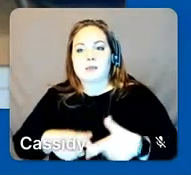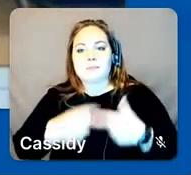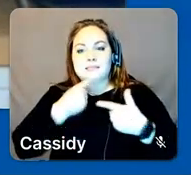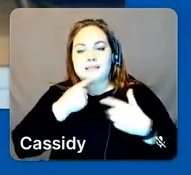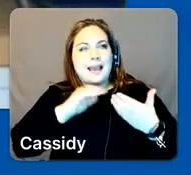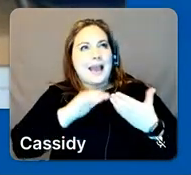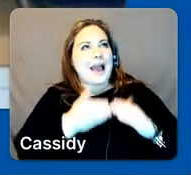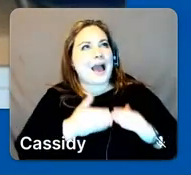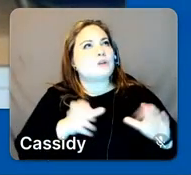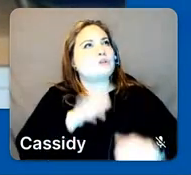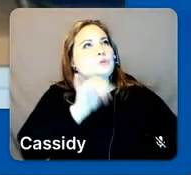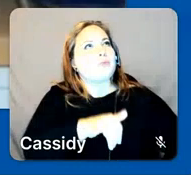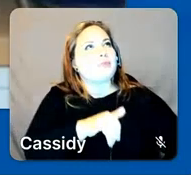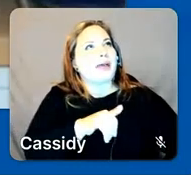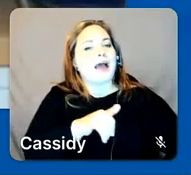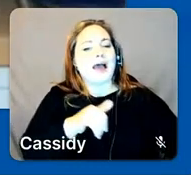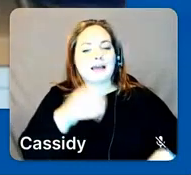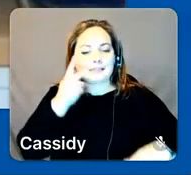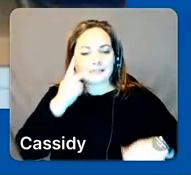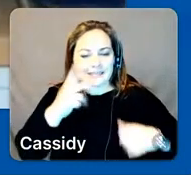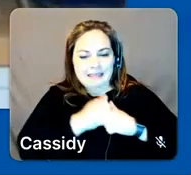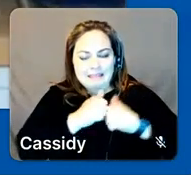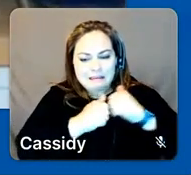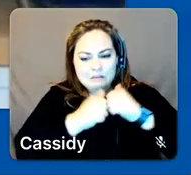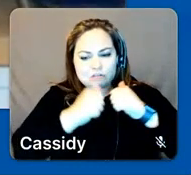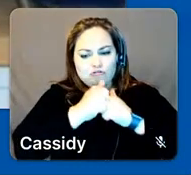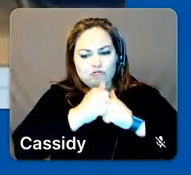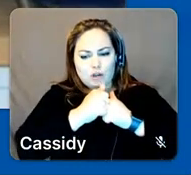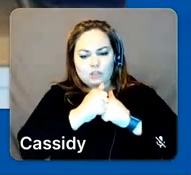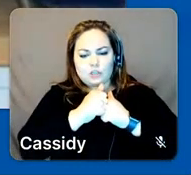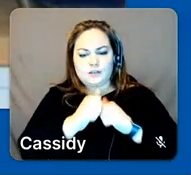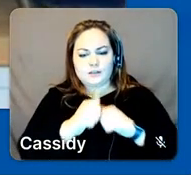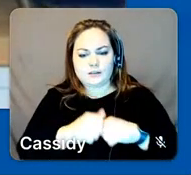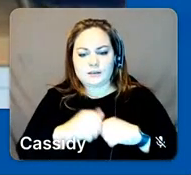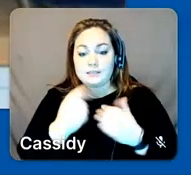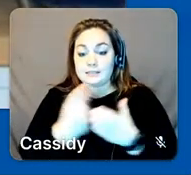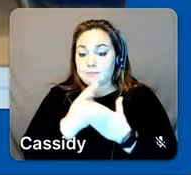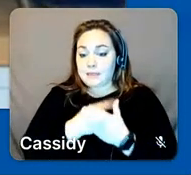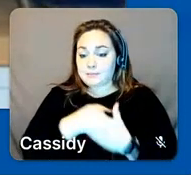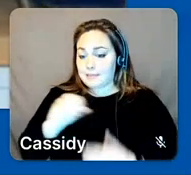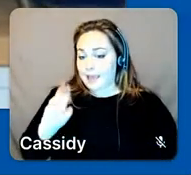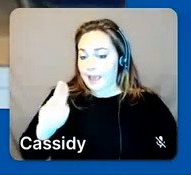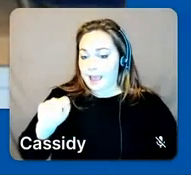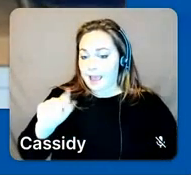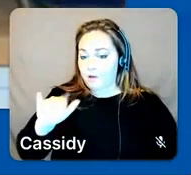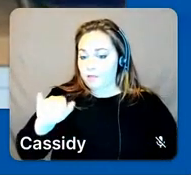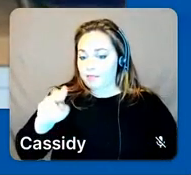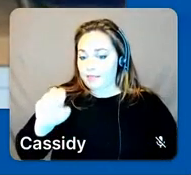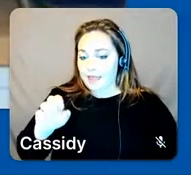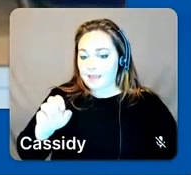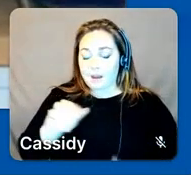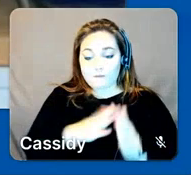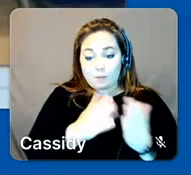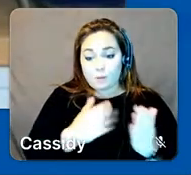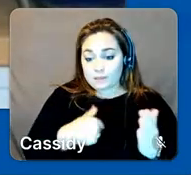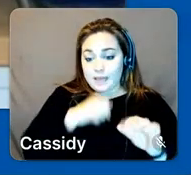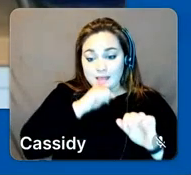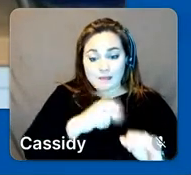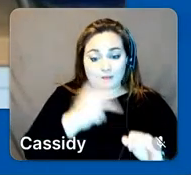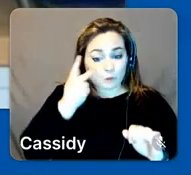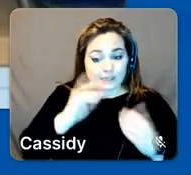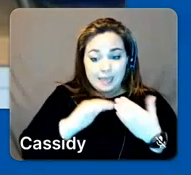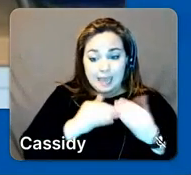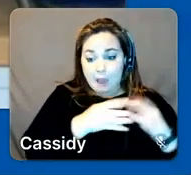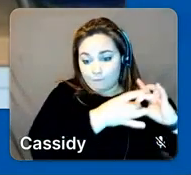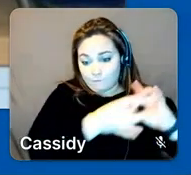that? Looking at the construction of it. Sometimes I would do outlines of books I really love to see how they work. But for me, it's